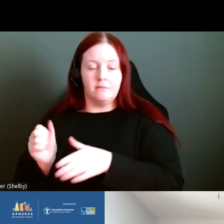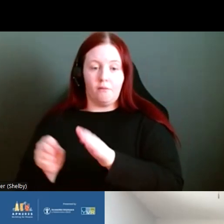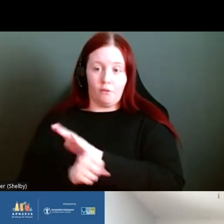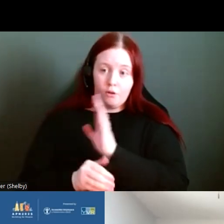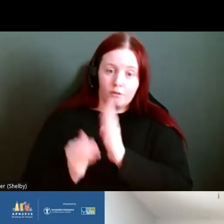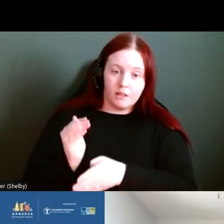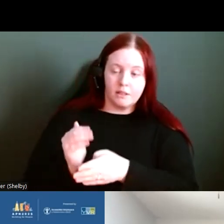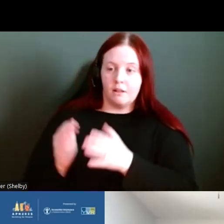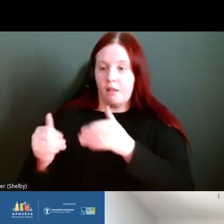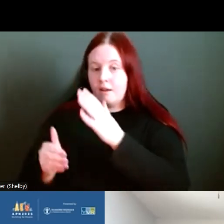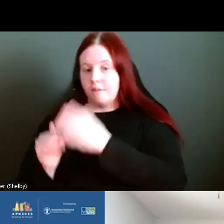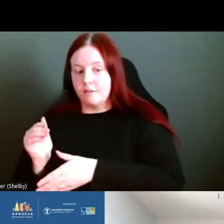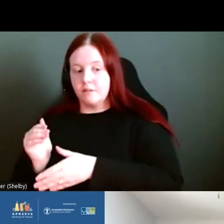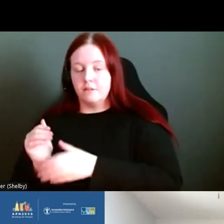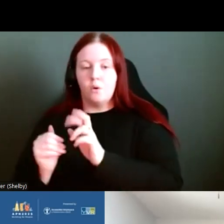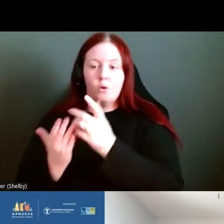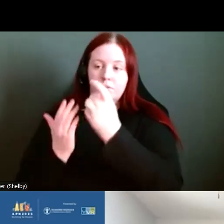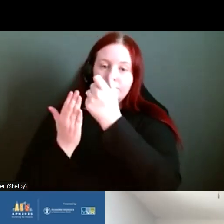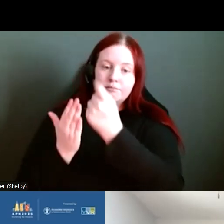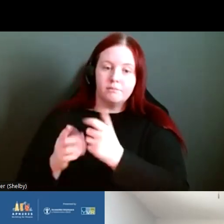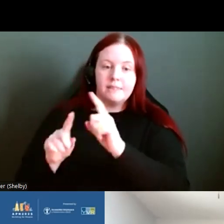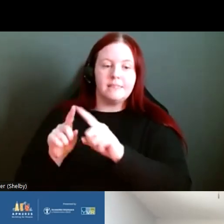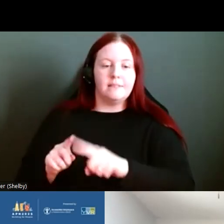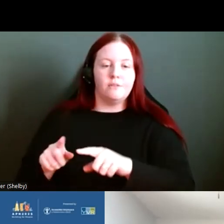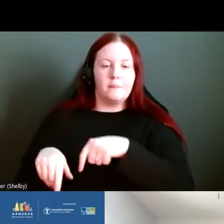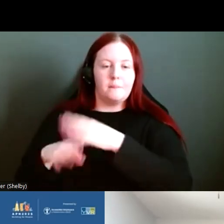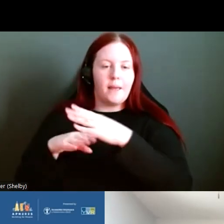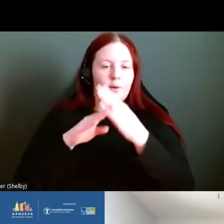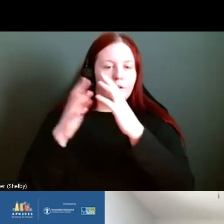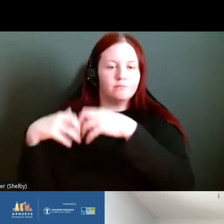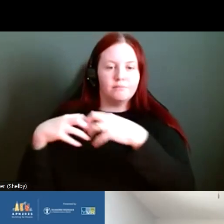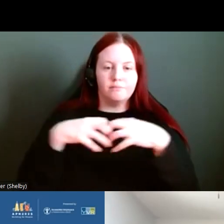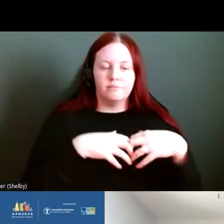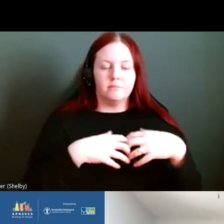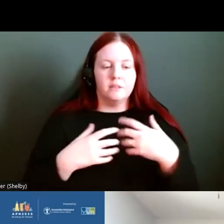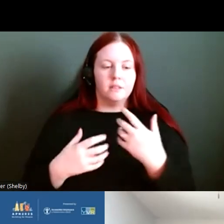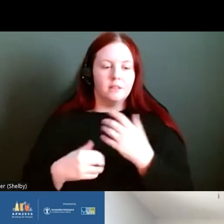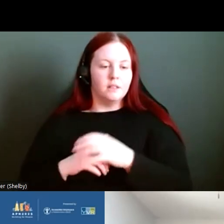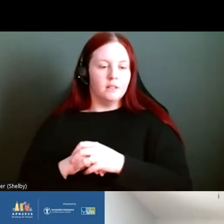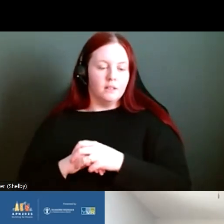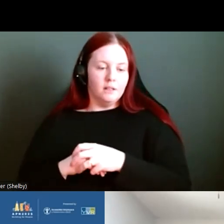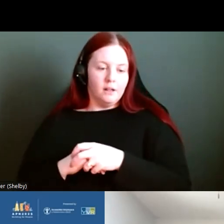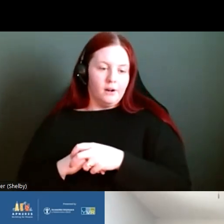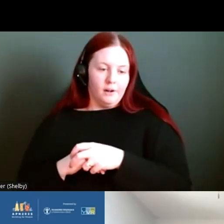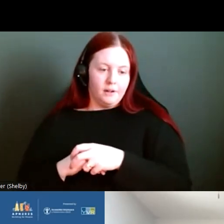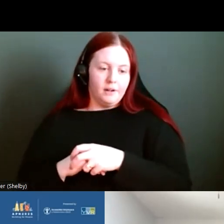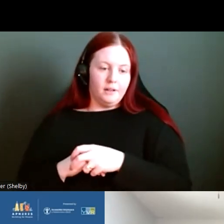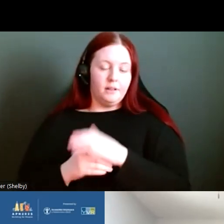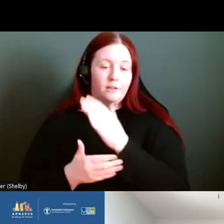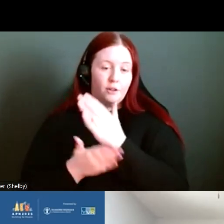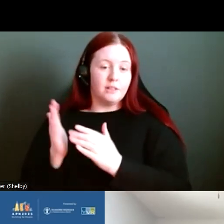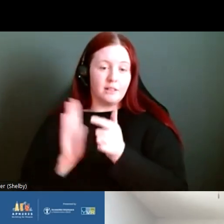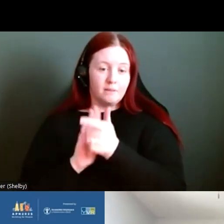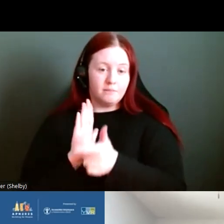actions, or towards removing different barriers. For some legislation, you have to have a